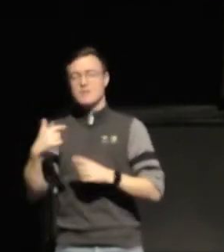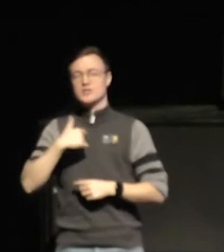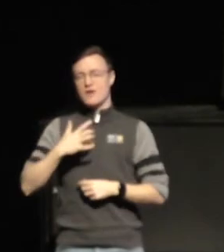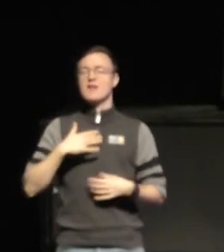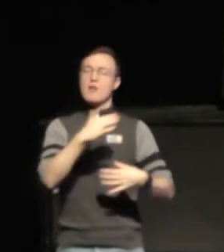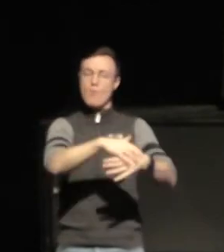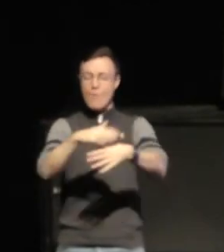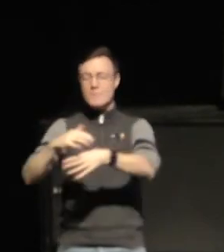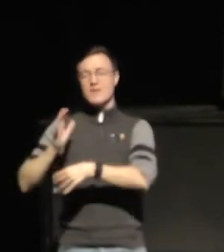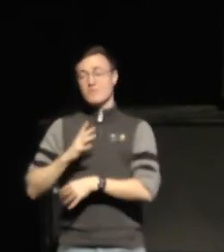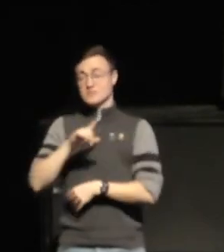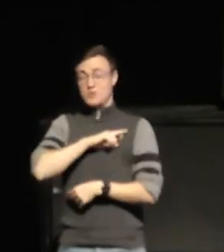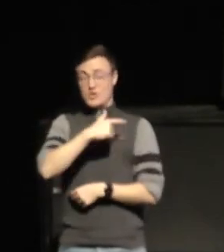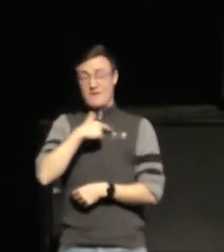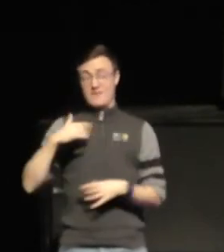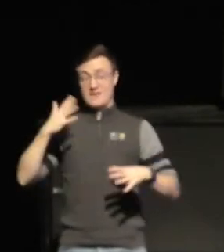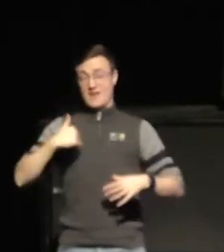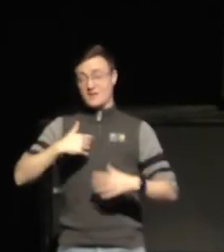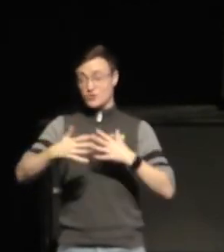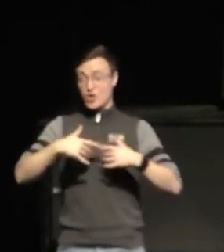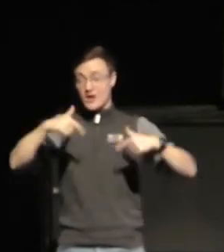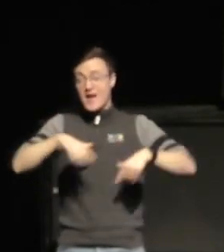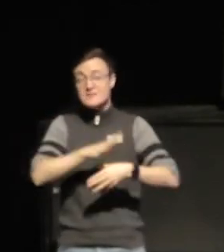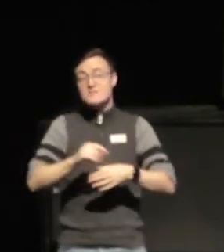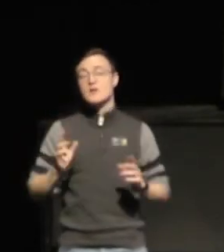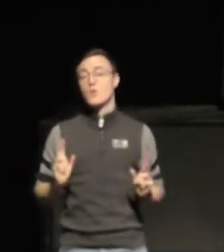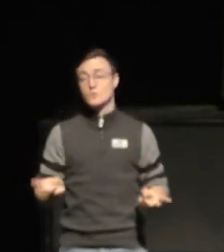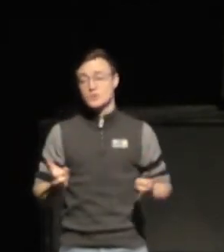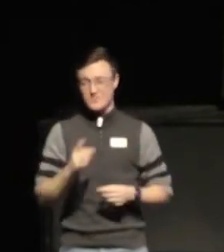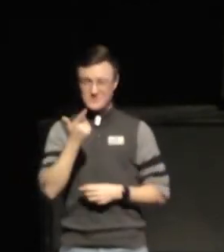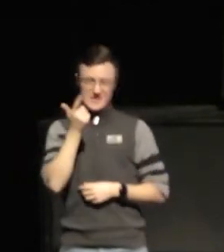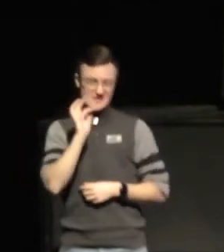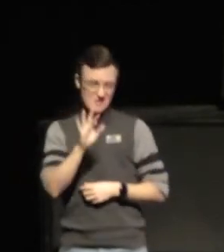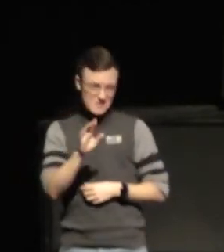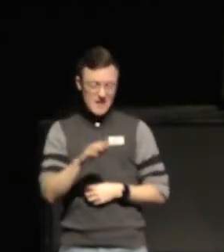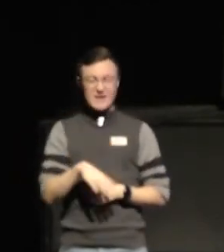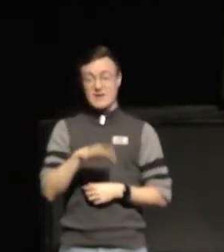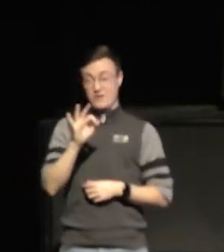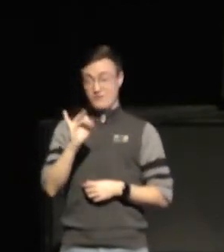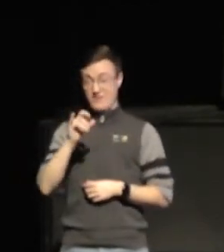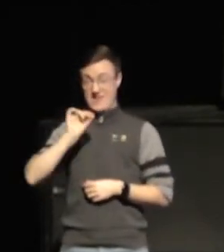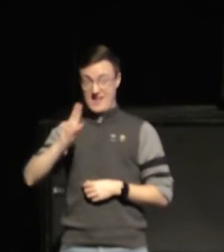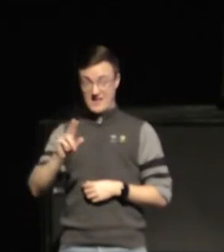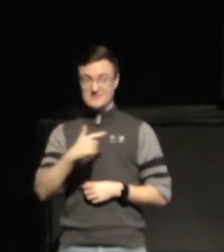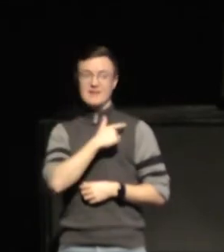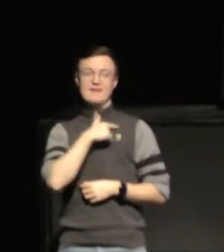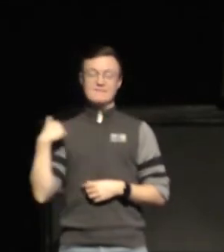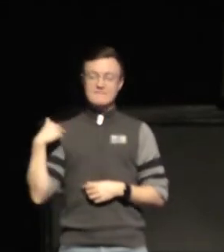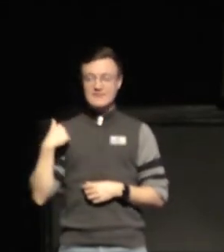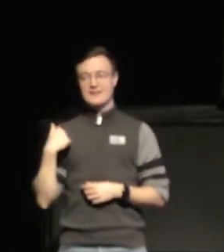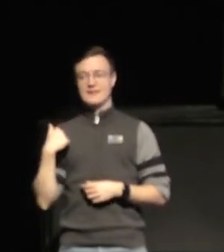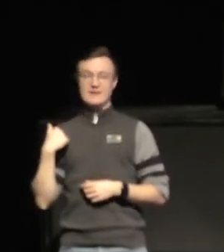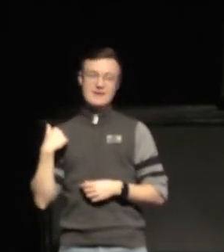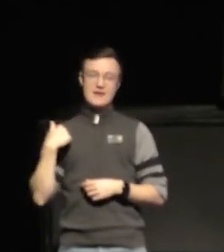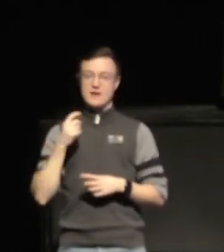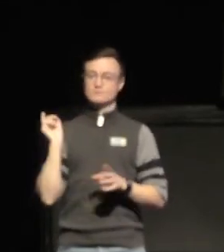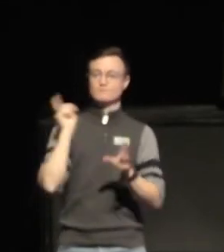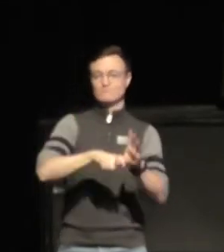because for example, FIAN is part of this campaign called Just Pensions, Schyssta